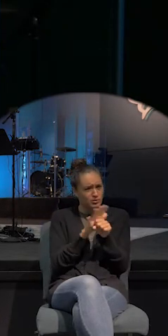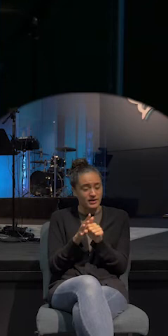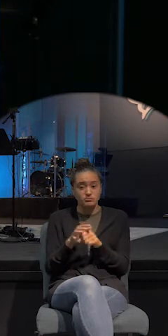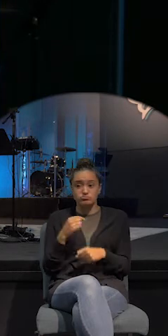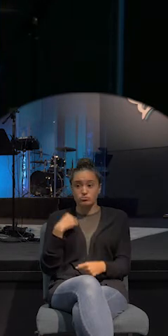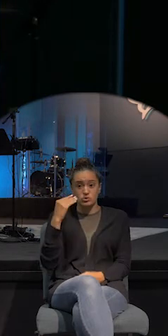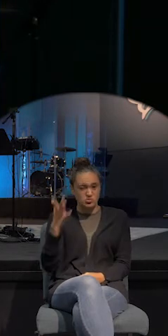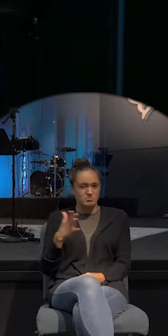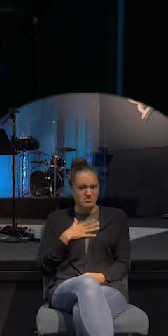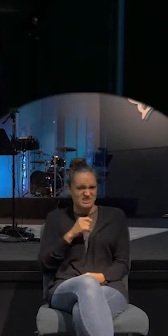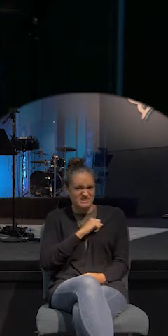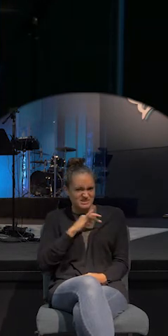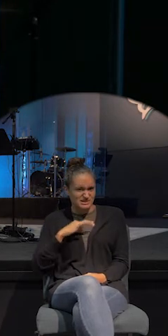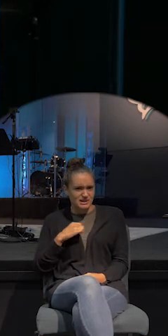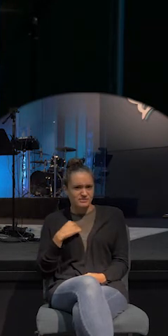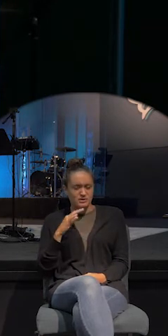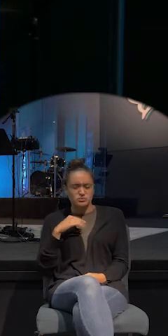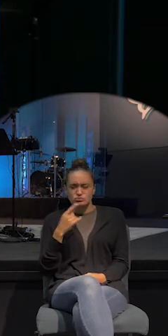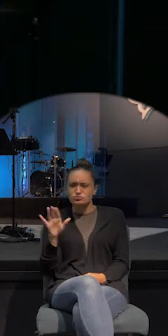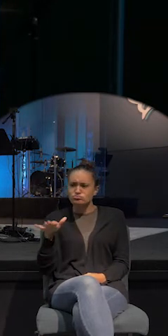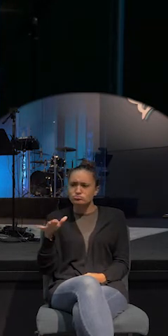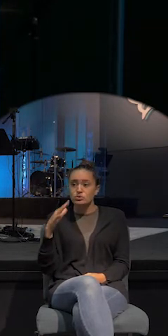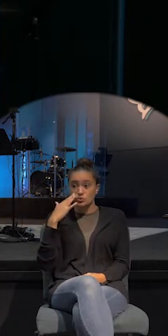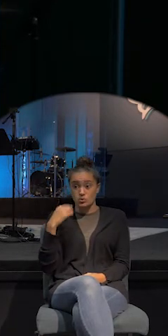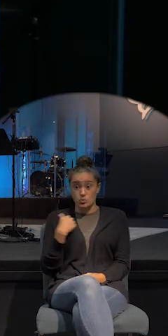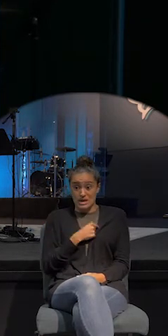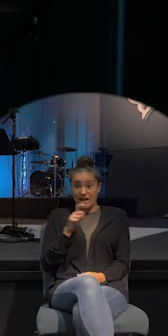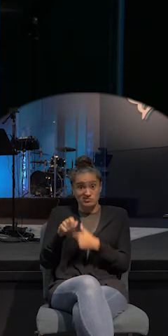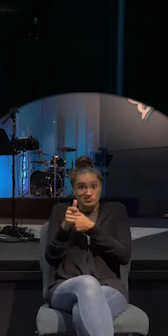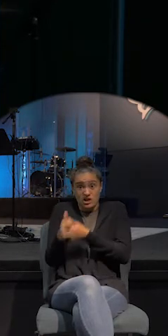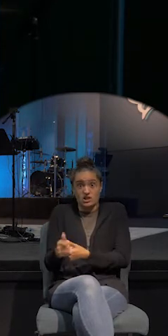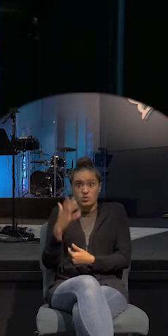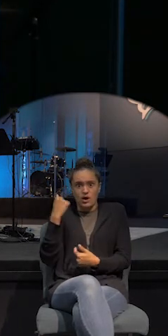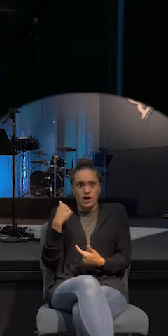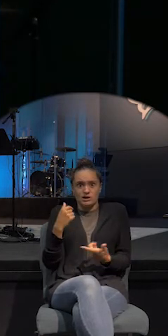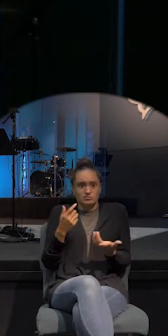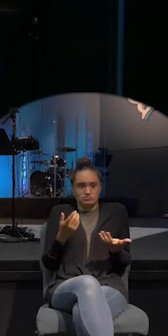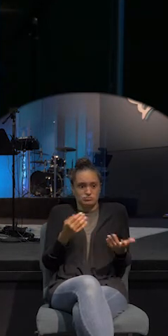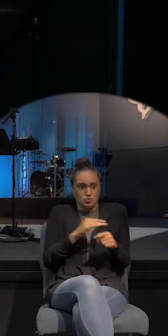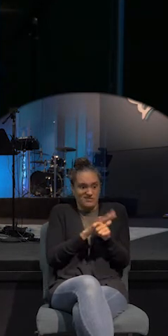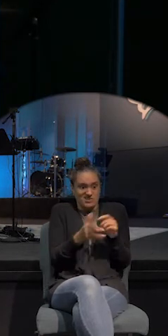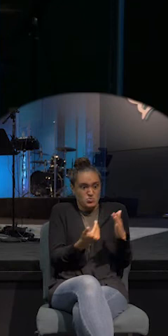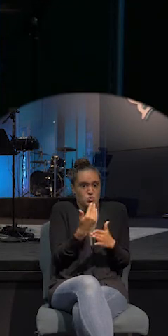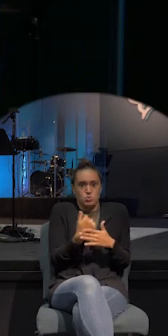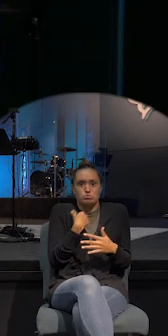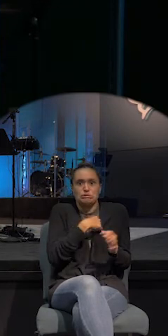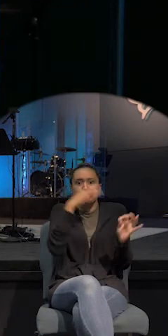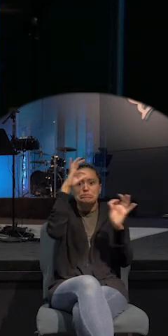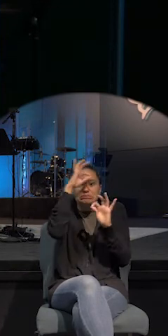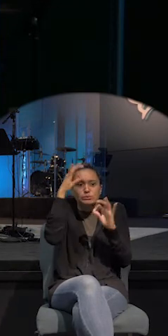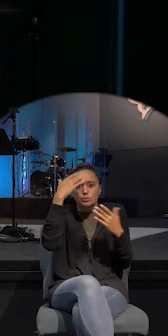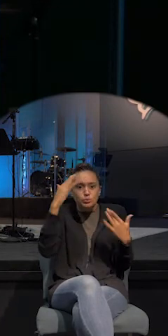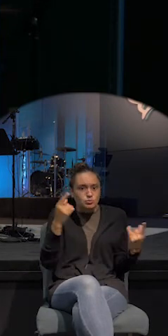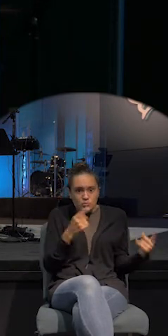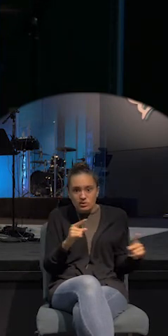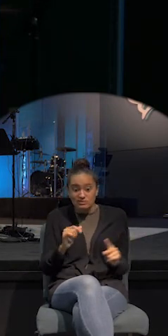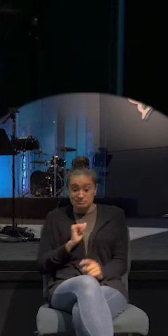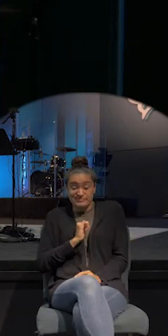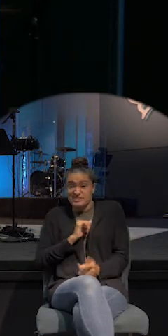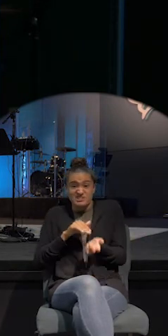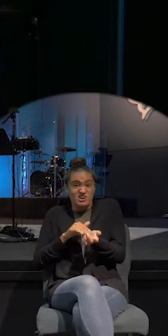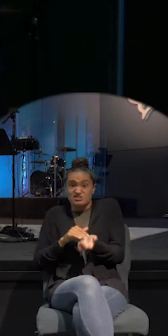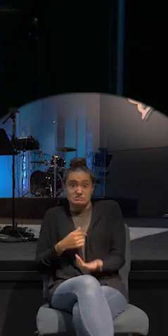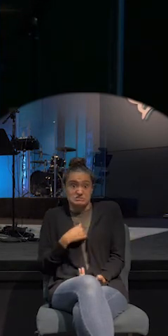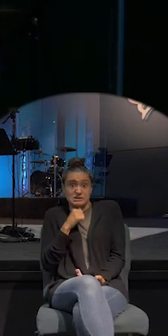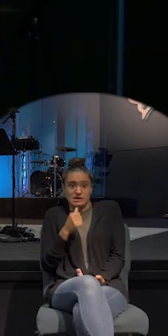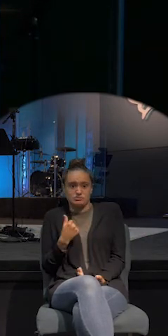staff, I said, "You know what? We're going to have to observe this because we don't know what's going on. We don't know what's happening. I'm not a doctor, and